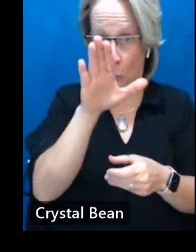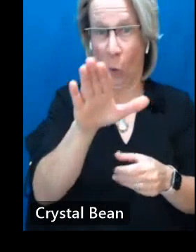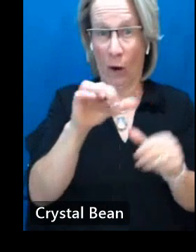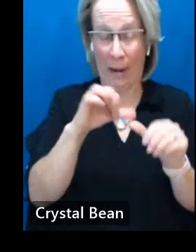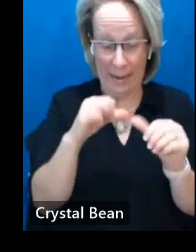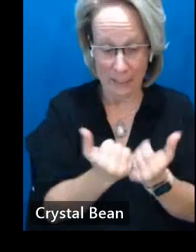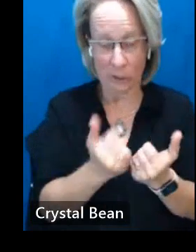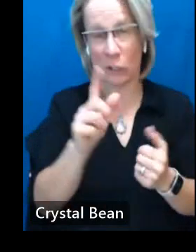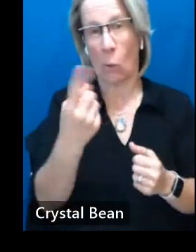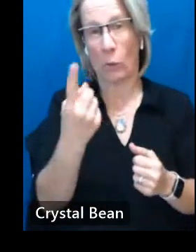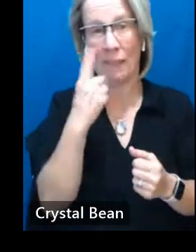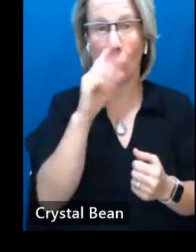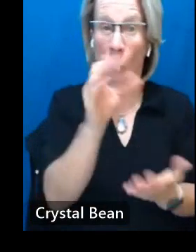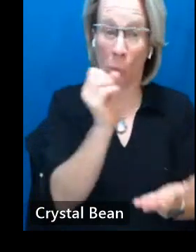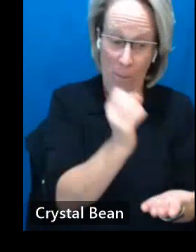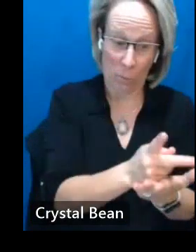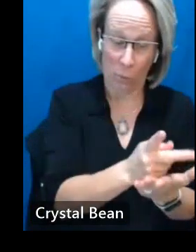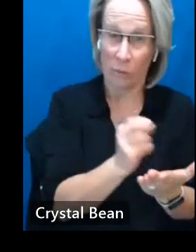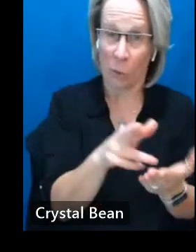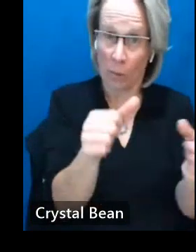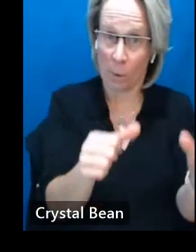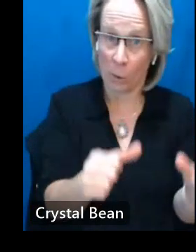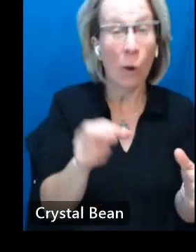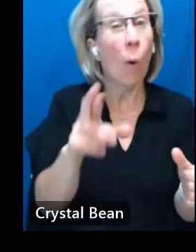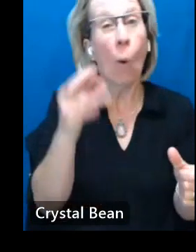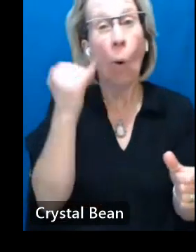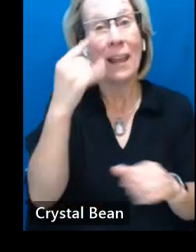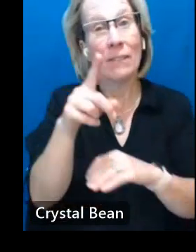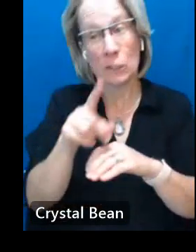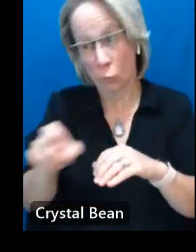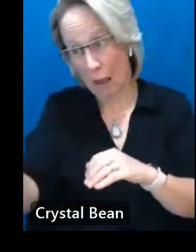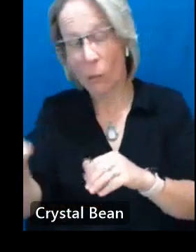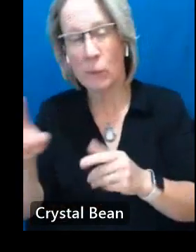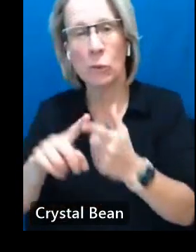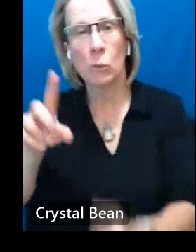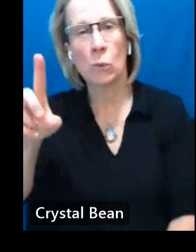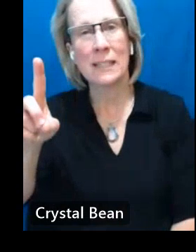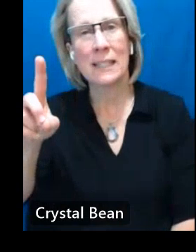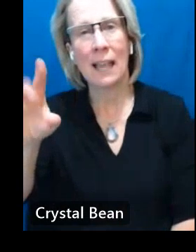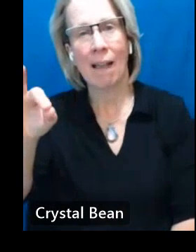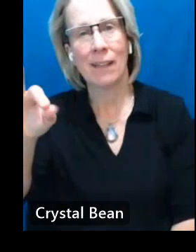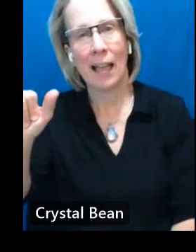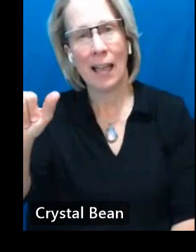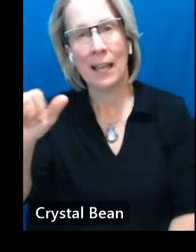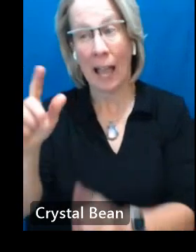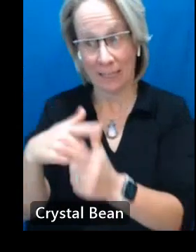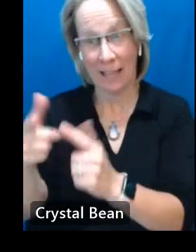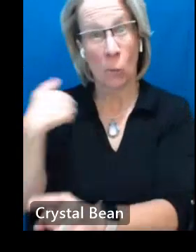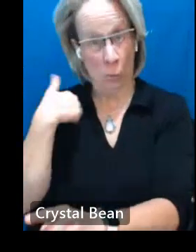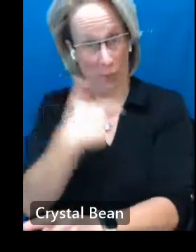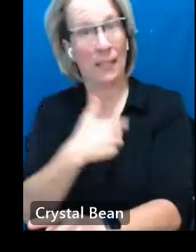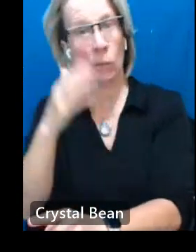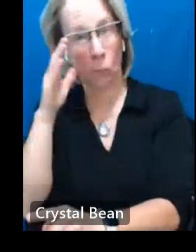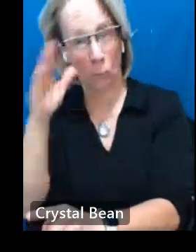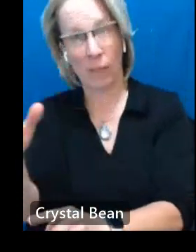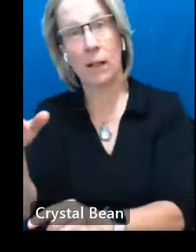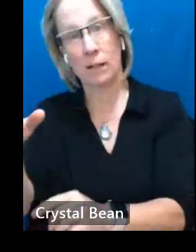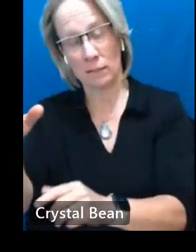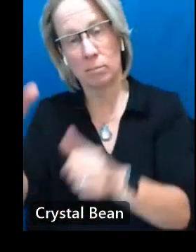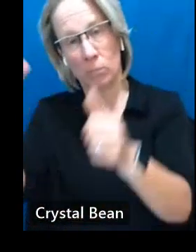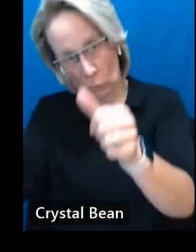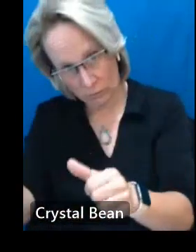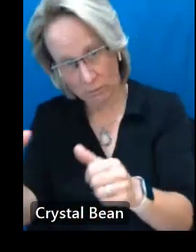posting, or whether it gets routed to DFA and we approve and post it. Okay, so AGY are for